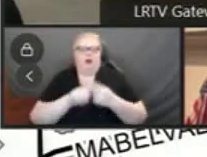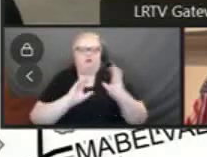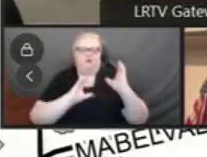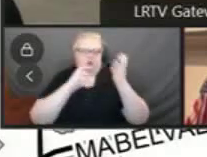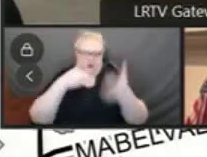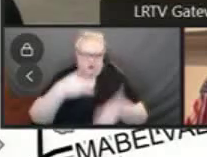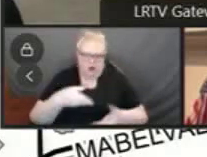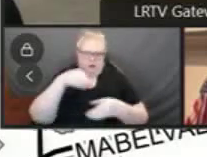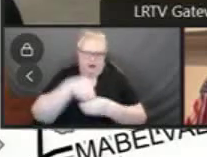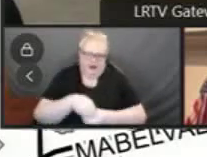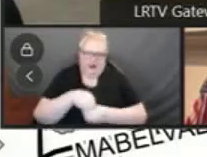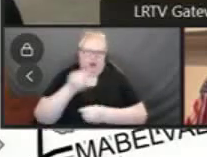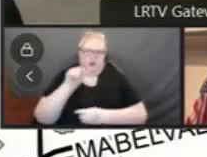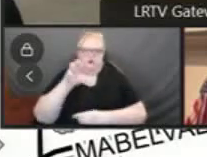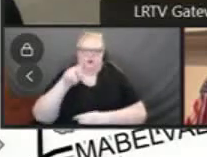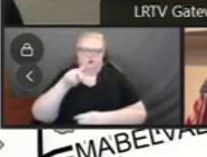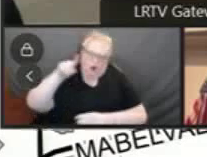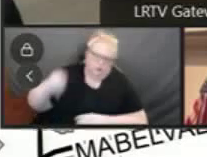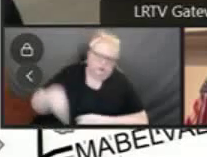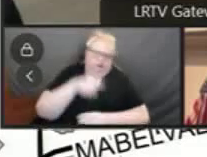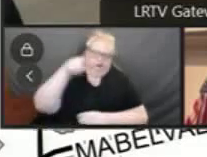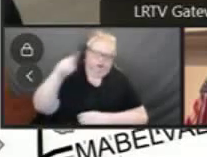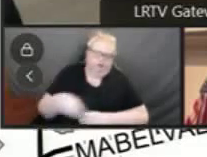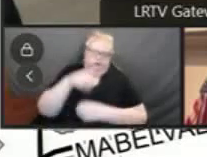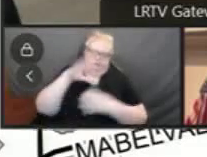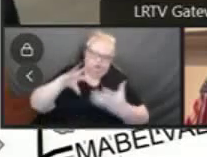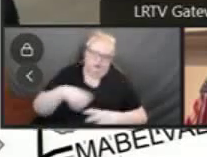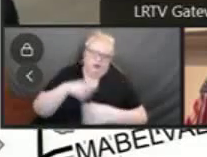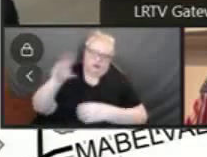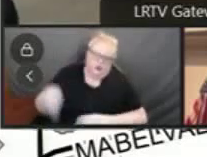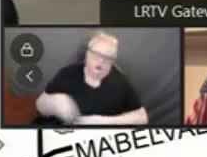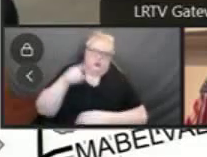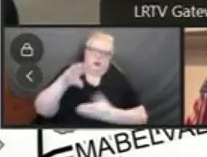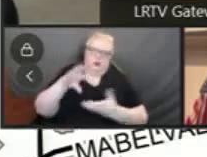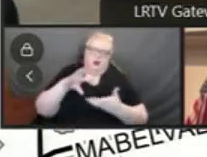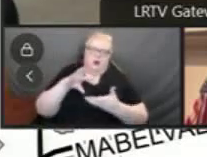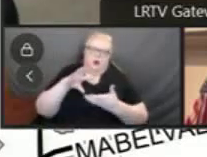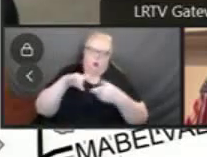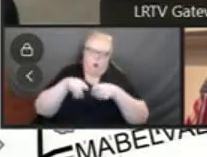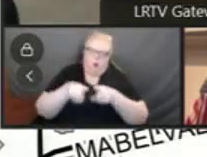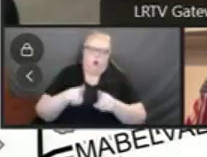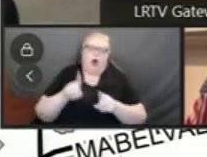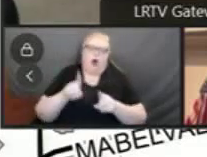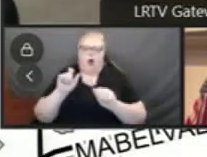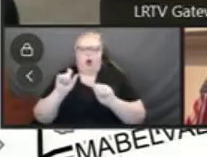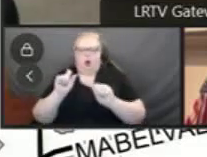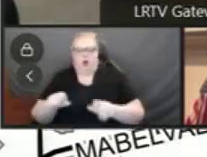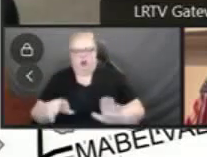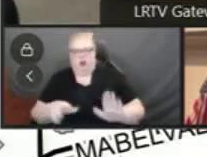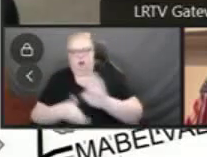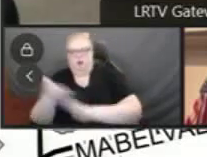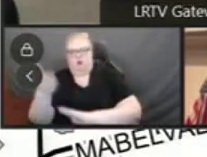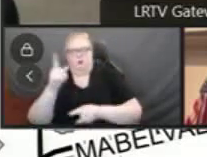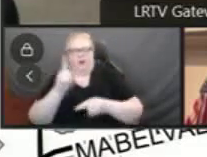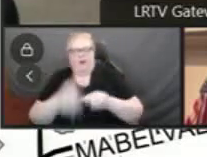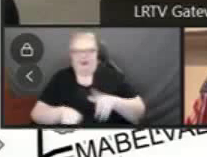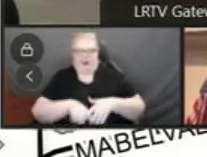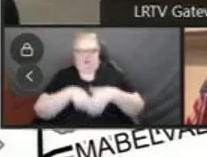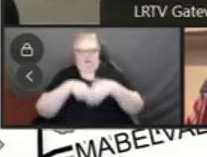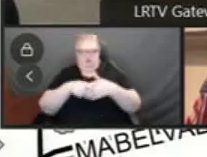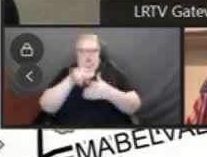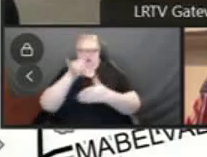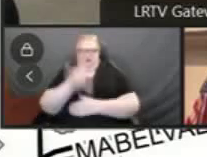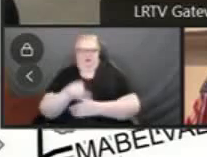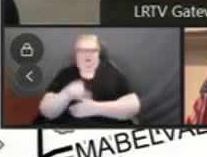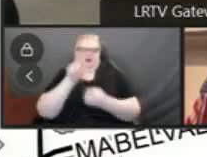it, before it goes. So that is operation. So they cannot start that operation until 7 o'clock